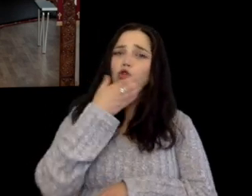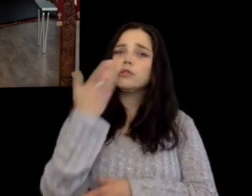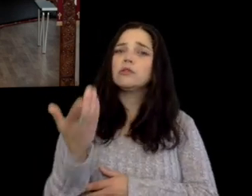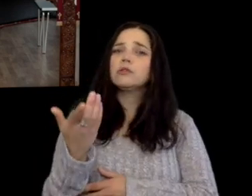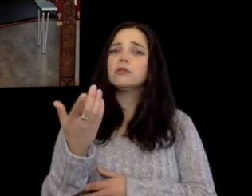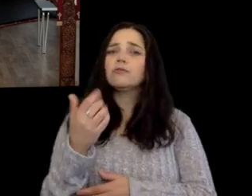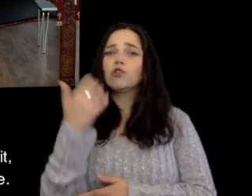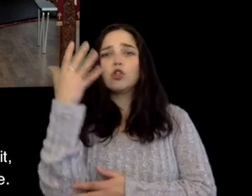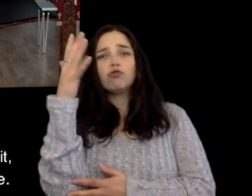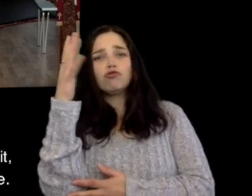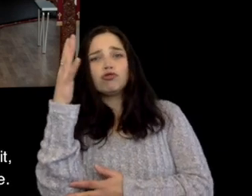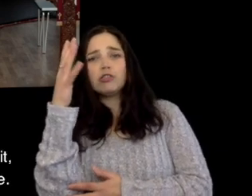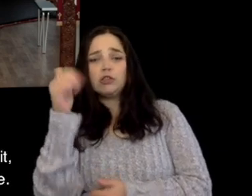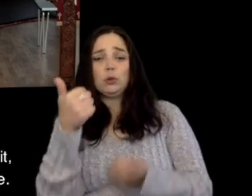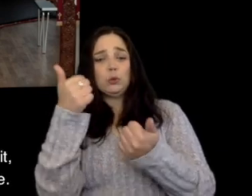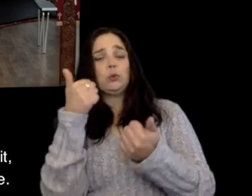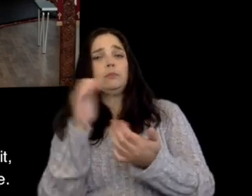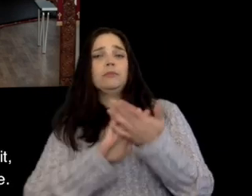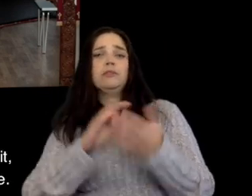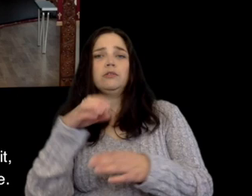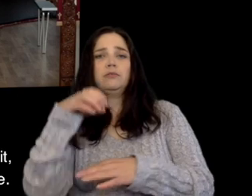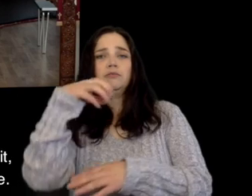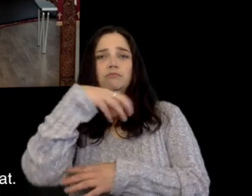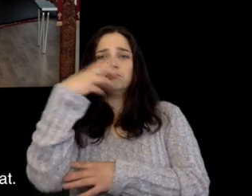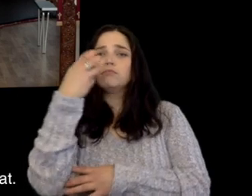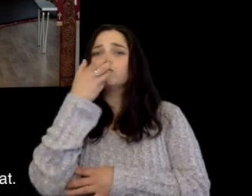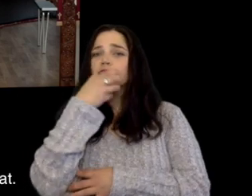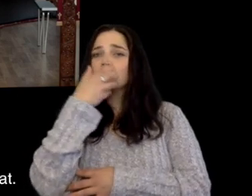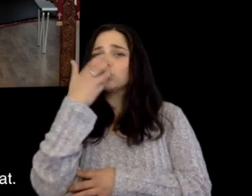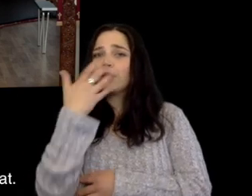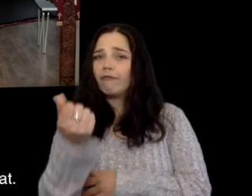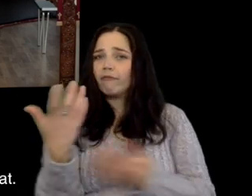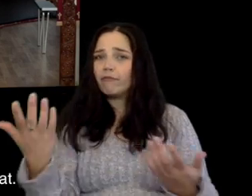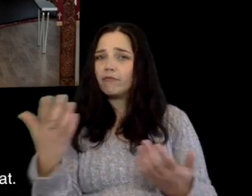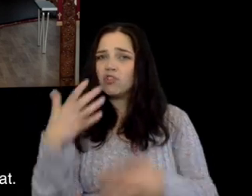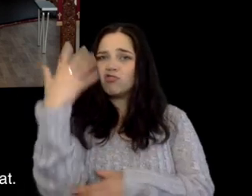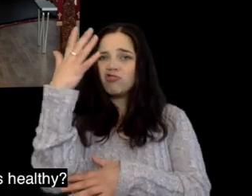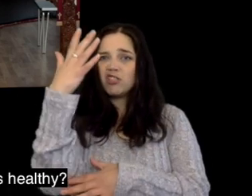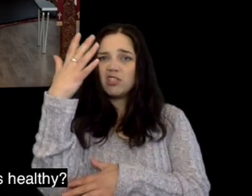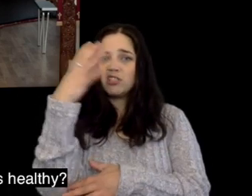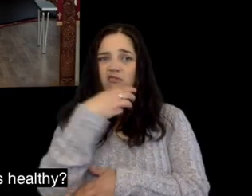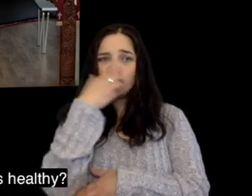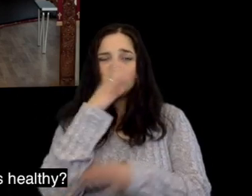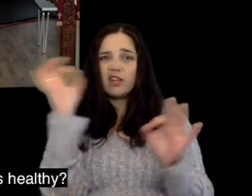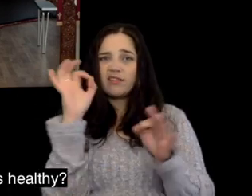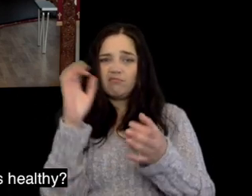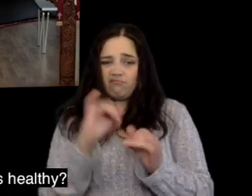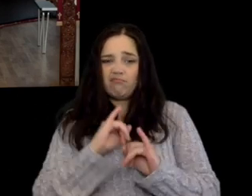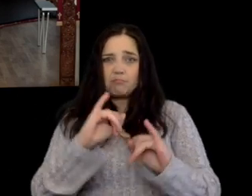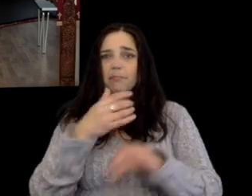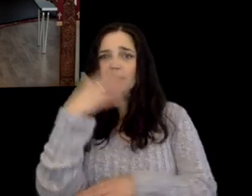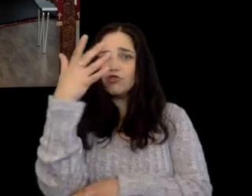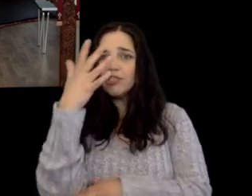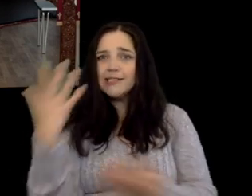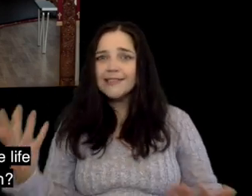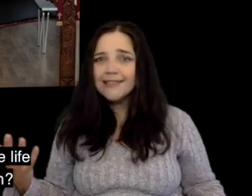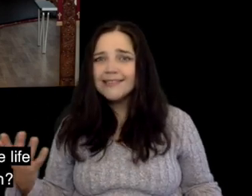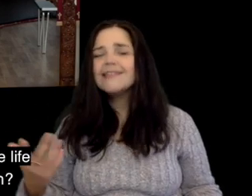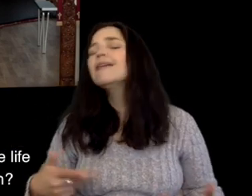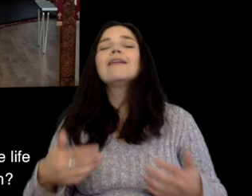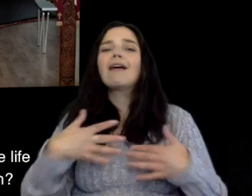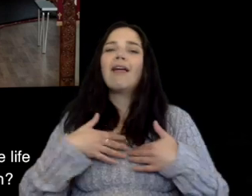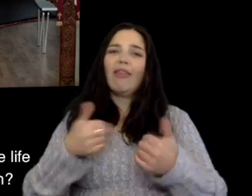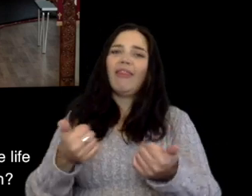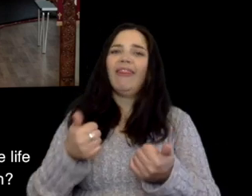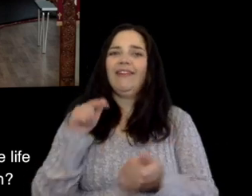good tree, it bears fruit. It's not bearing fruit. It's not a good tree. It's as simple as that. How do you know a tree